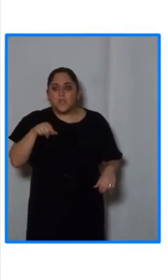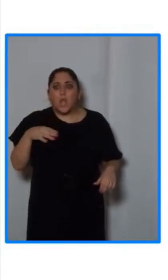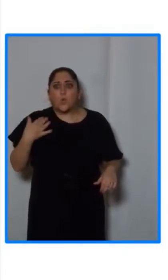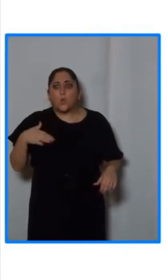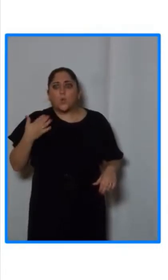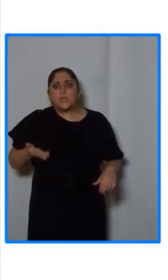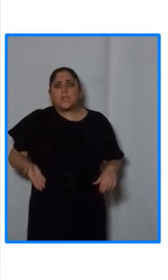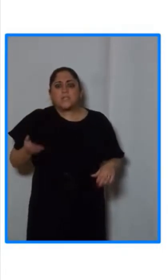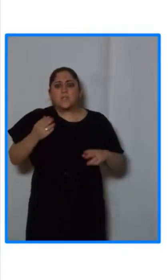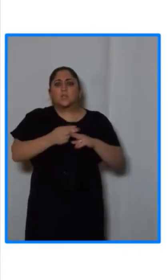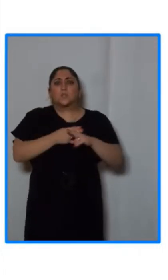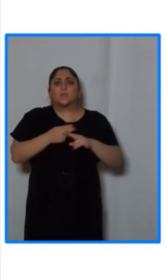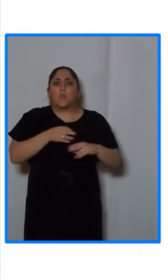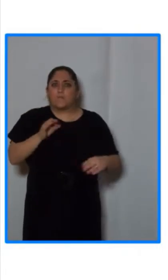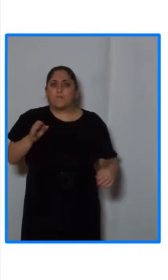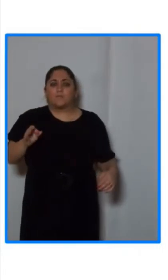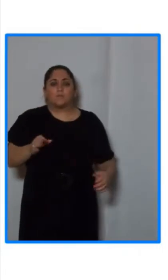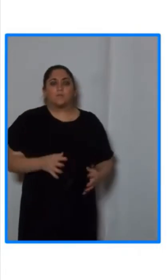future as well.